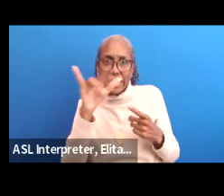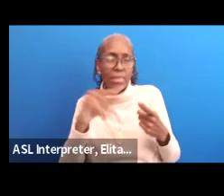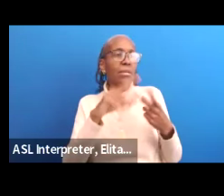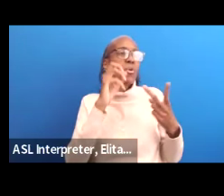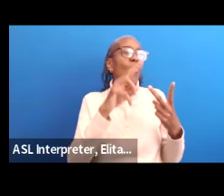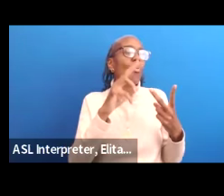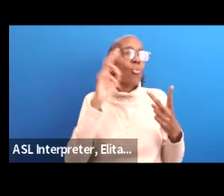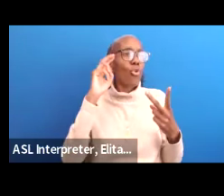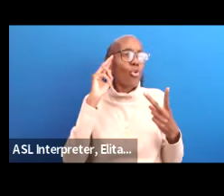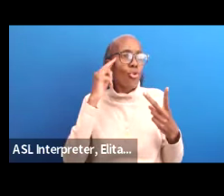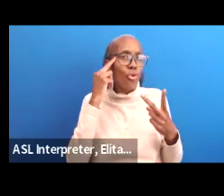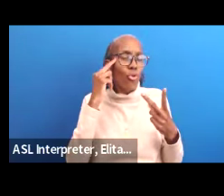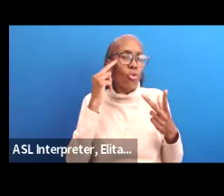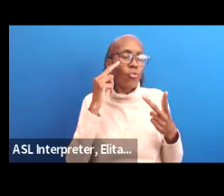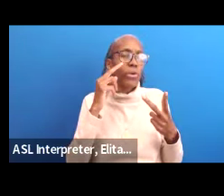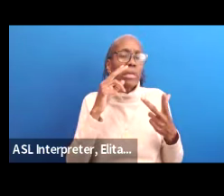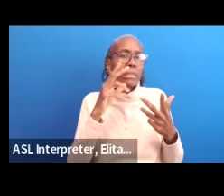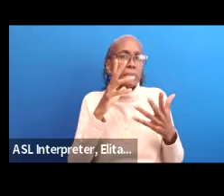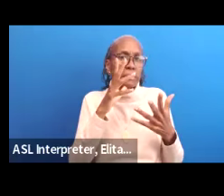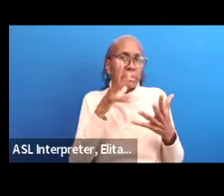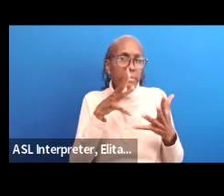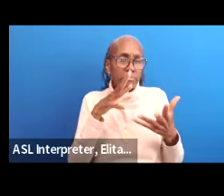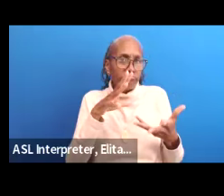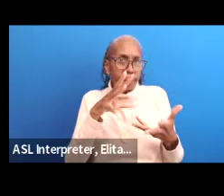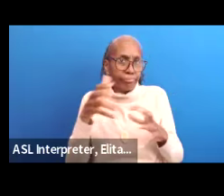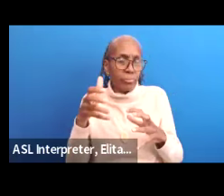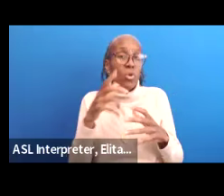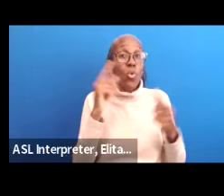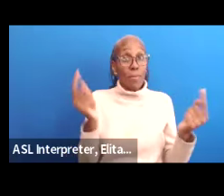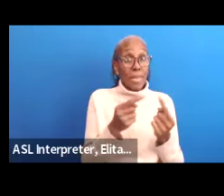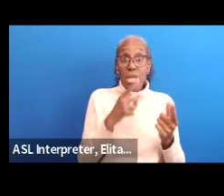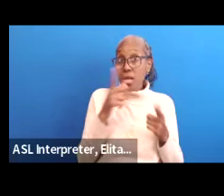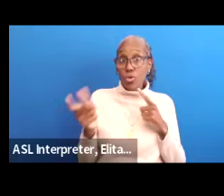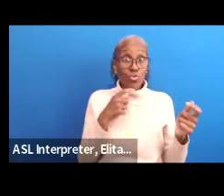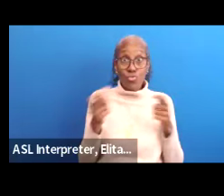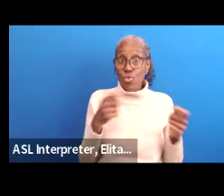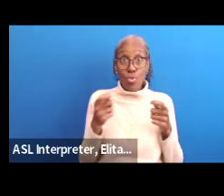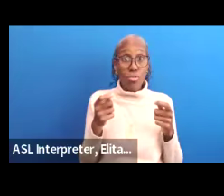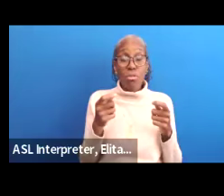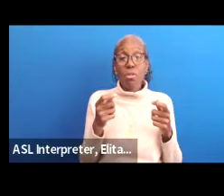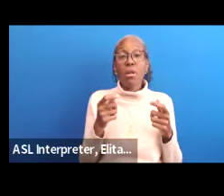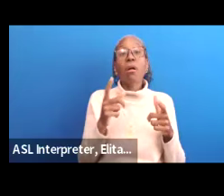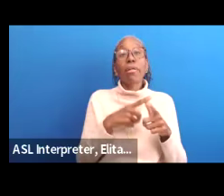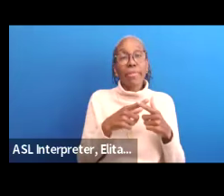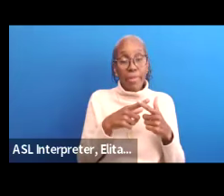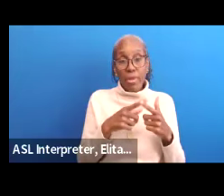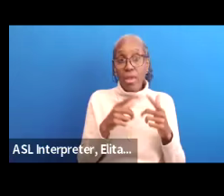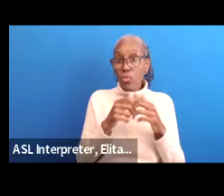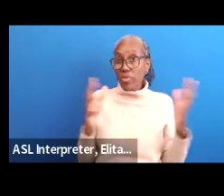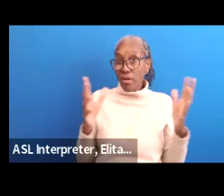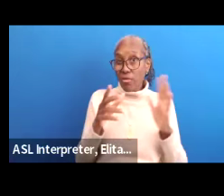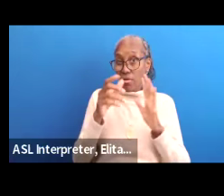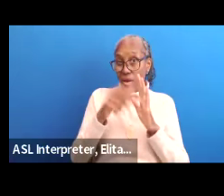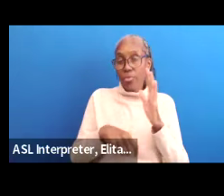compromise or pain that's not controlled in the brace or with non-operative interventions, then